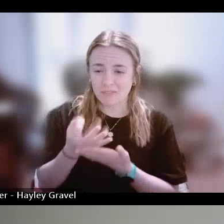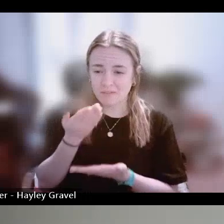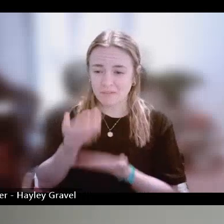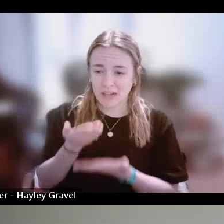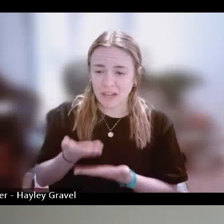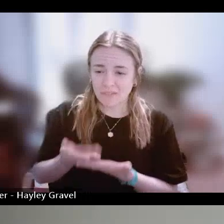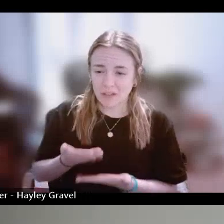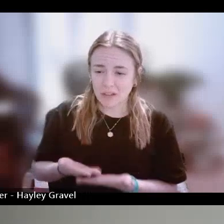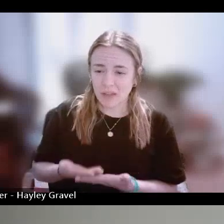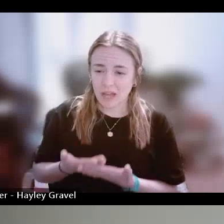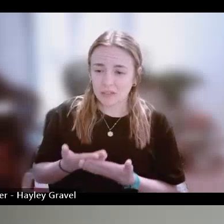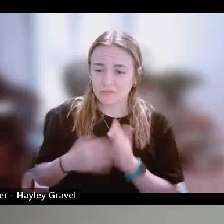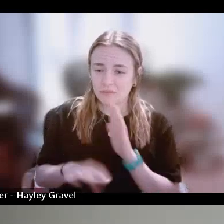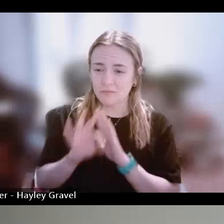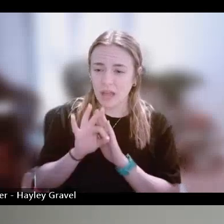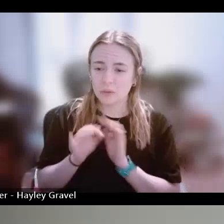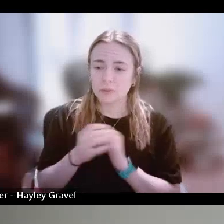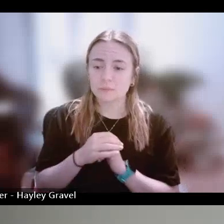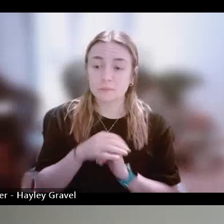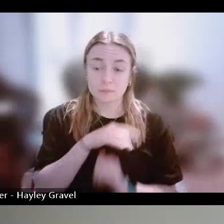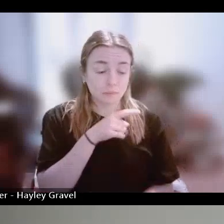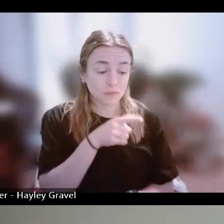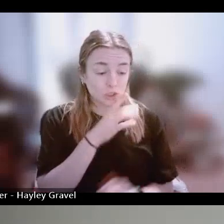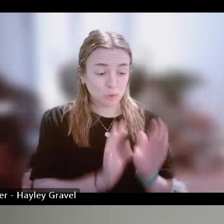Did you find out that it